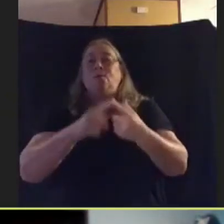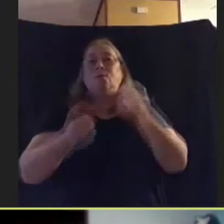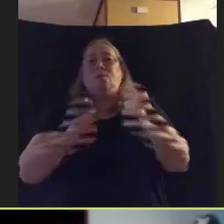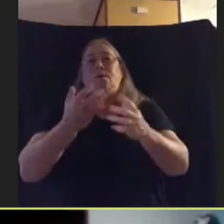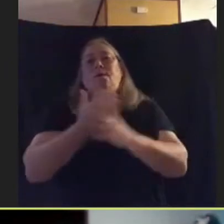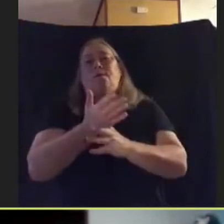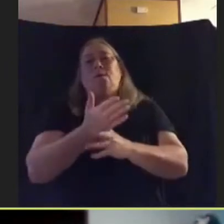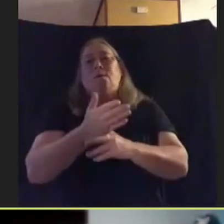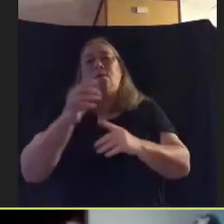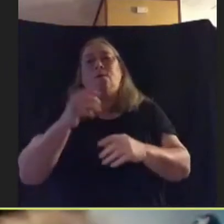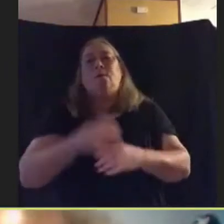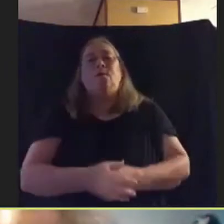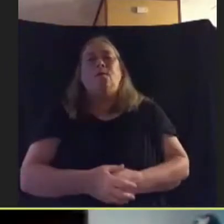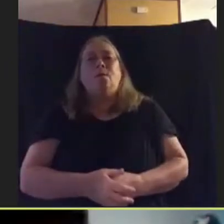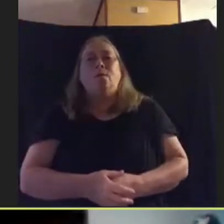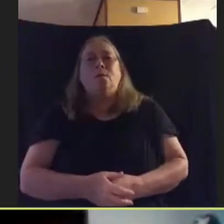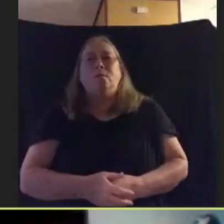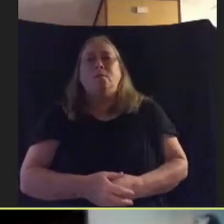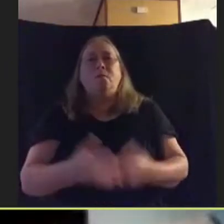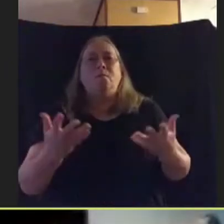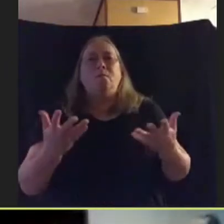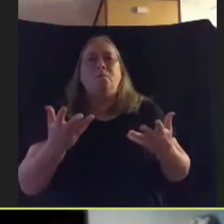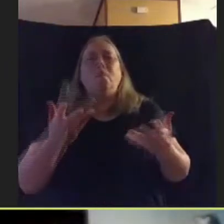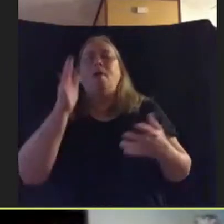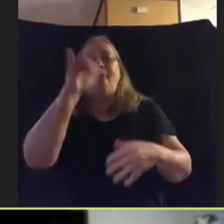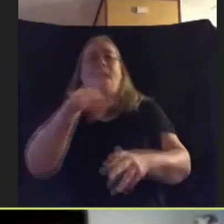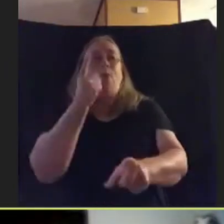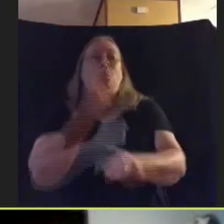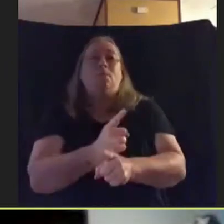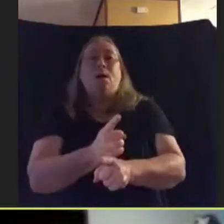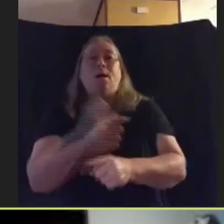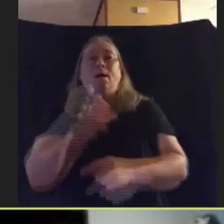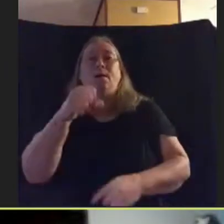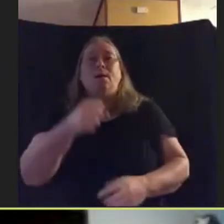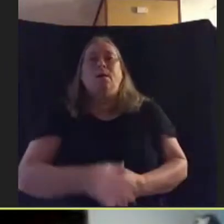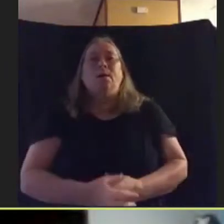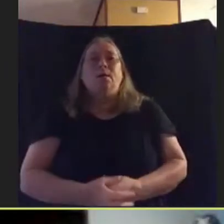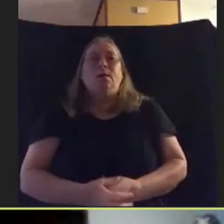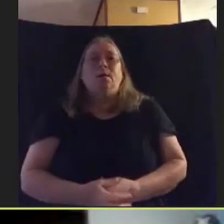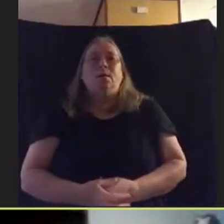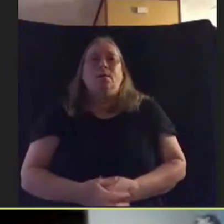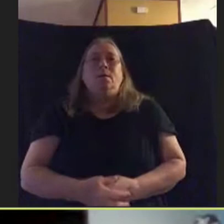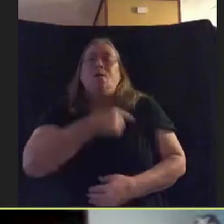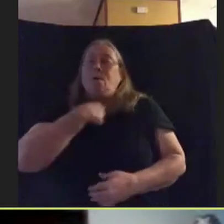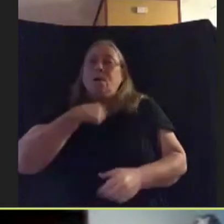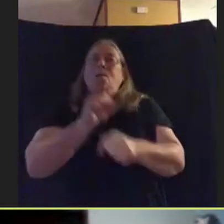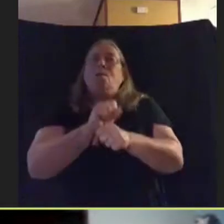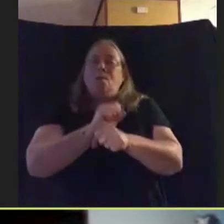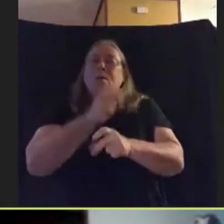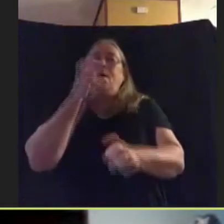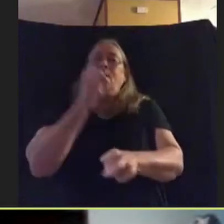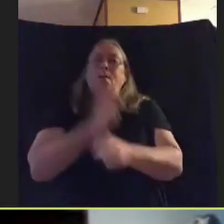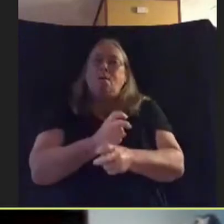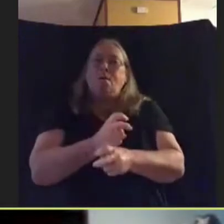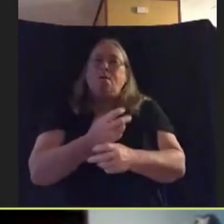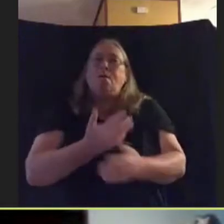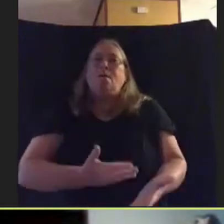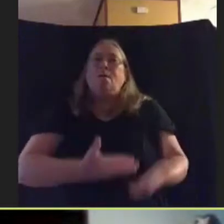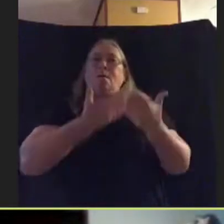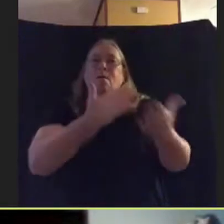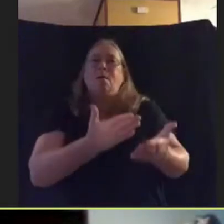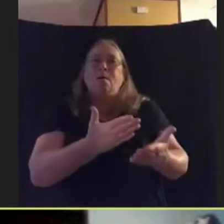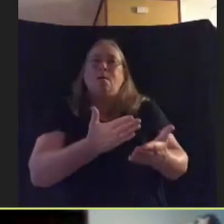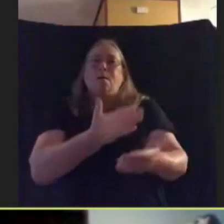Dr. Byers? No, that's absolutely right. And we worked hard initially to provide